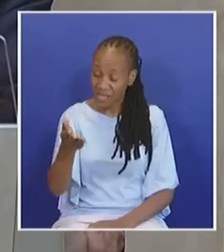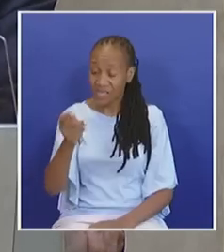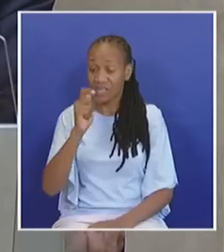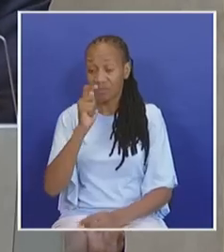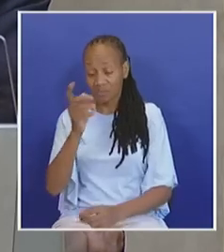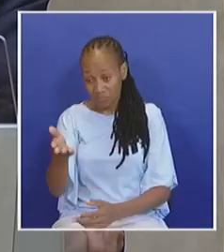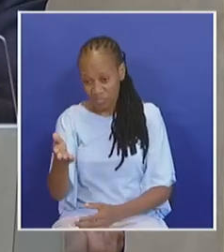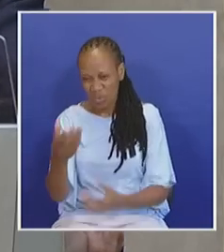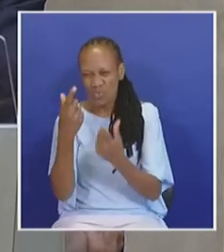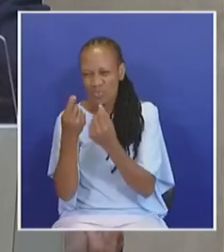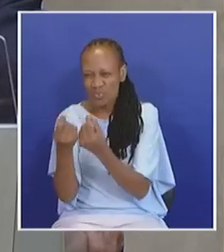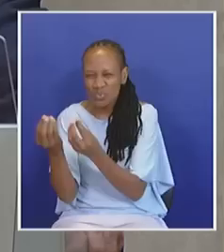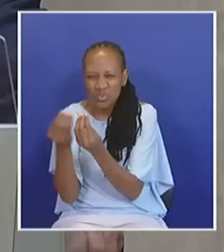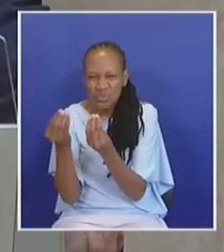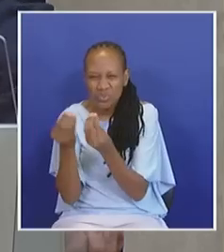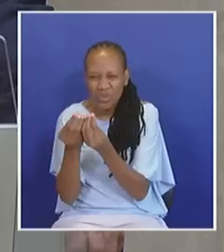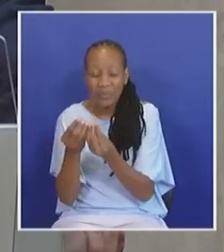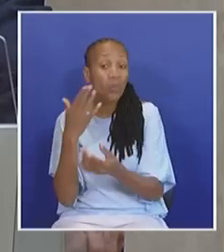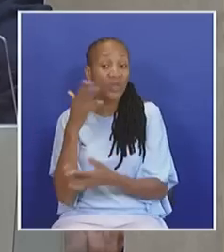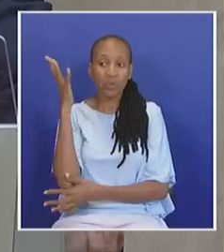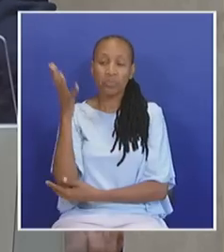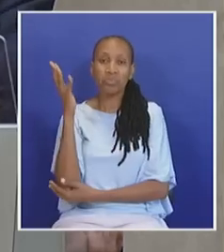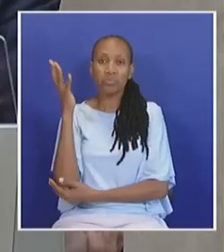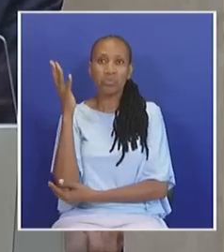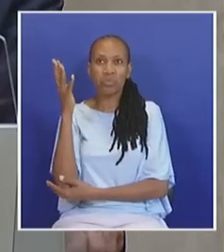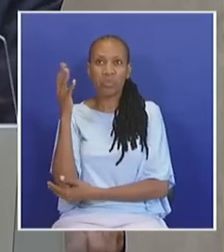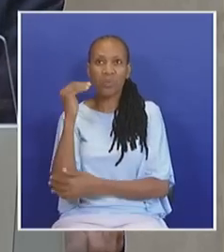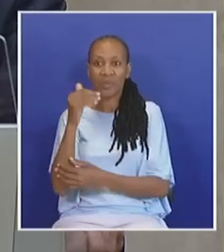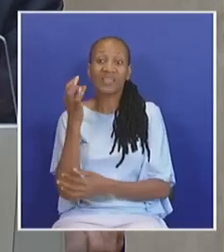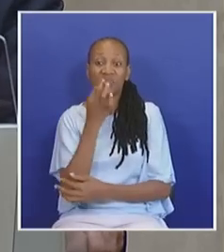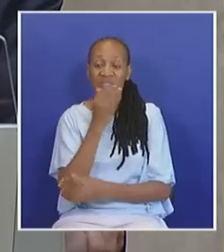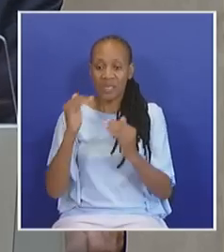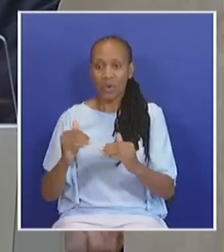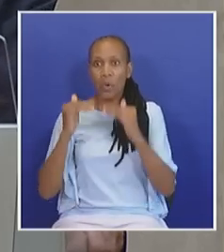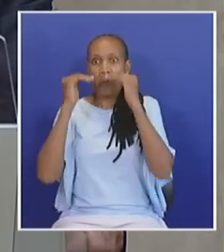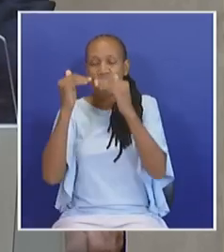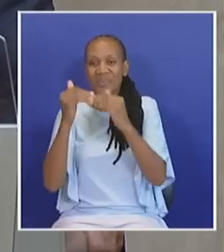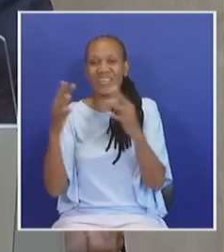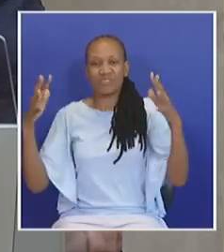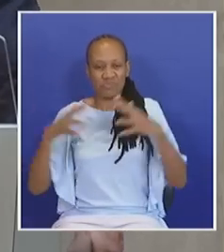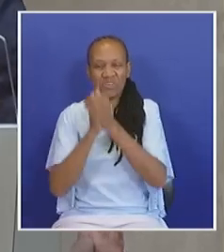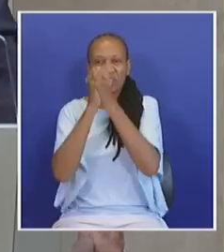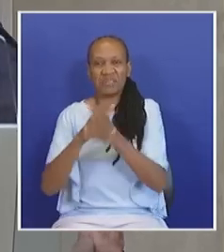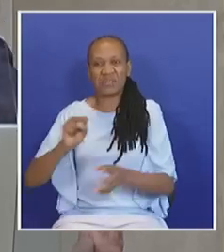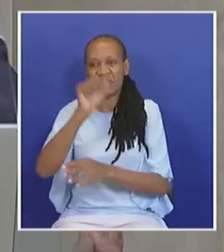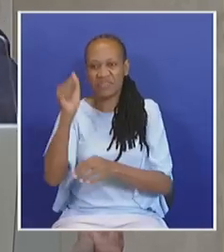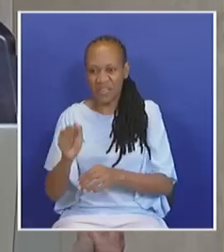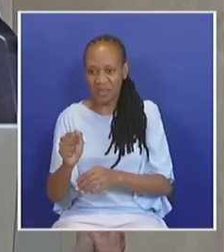nothing. You did nothing today here in your speech in promoting a united, non-racial South Africa.